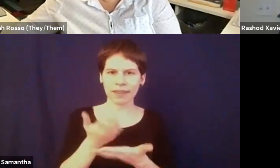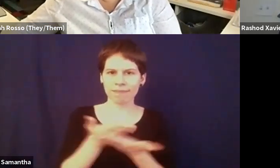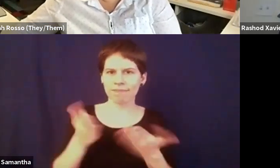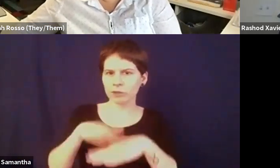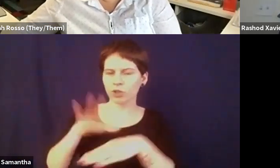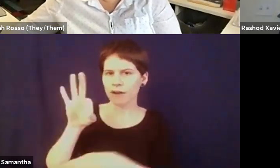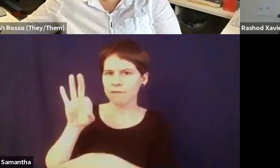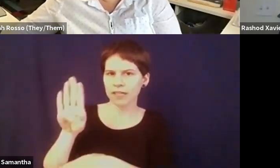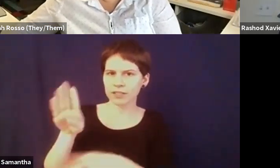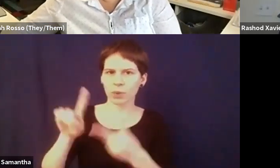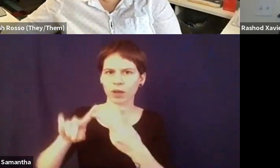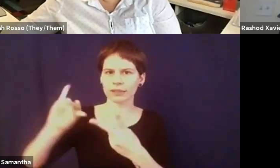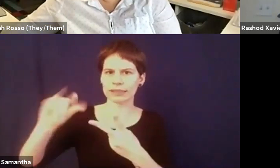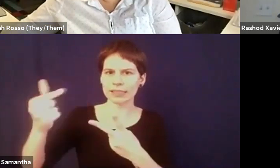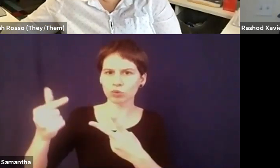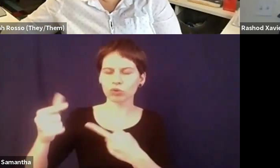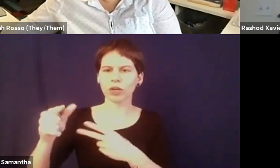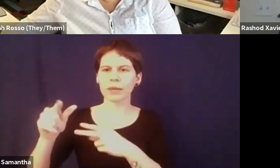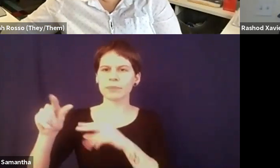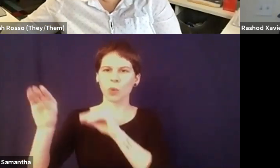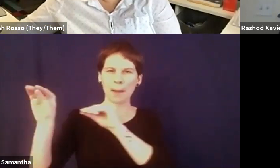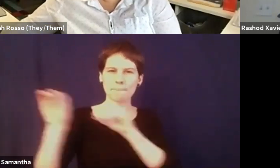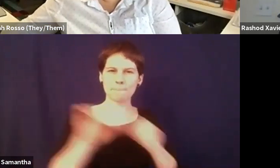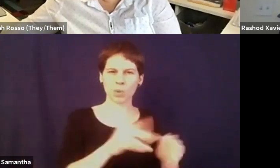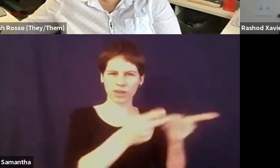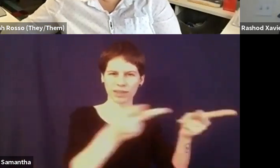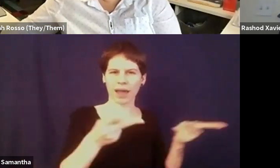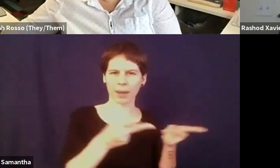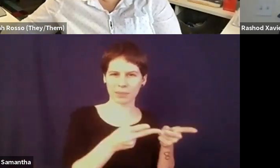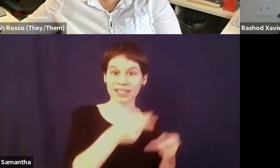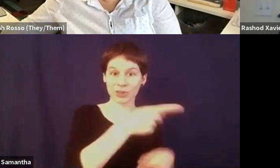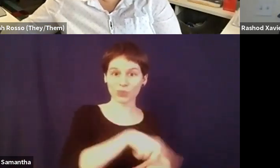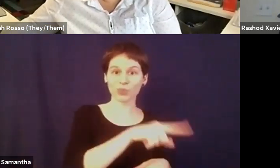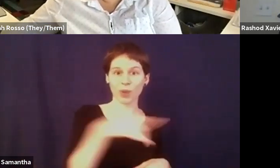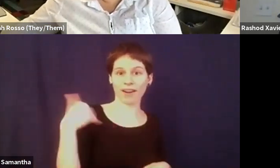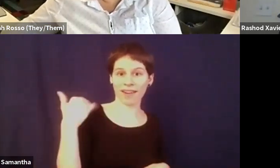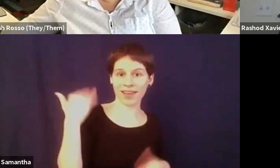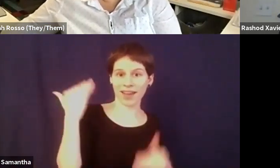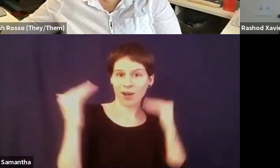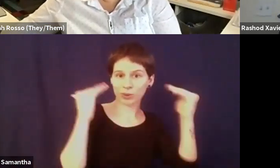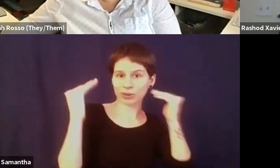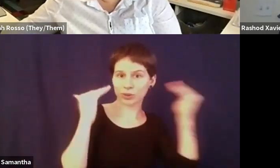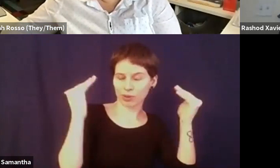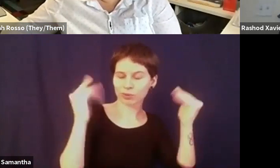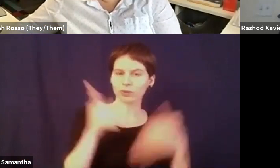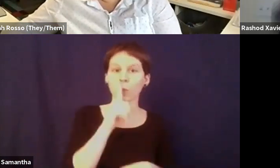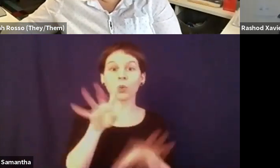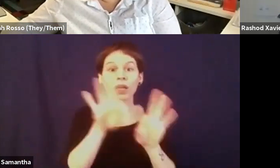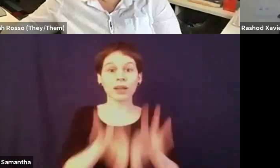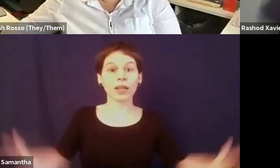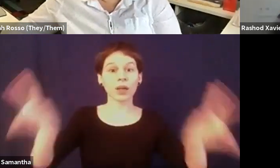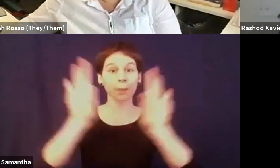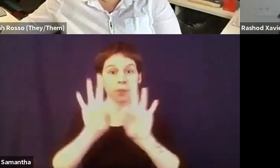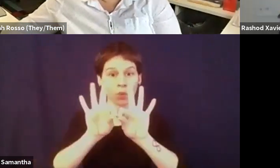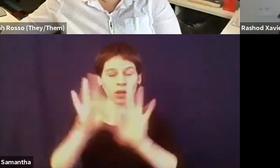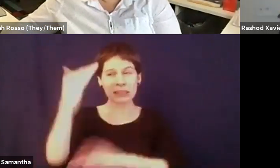ended up moving into those spaces, because that's where the young adults are. And so it's really important to be aware